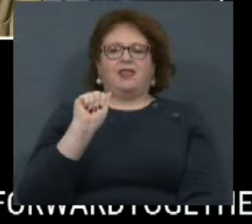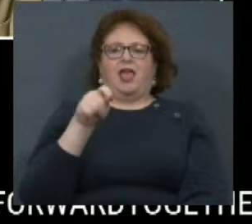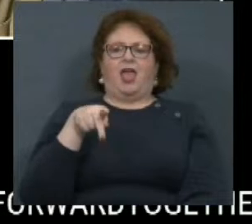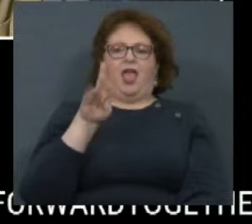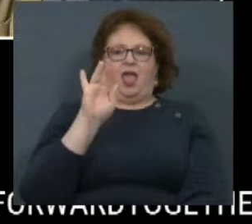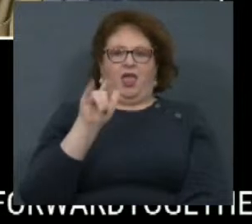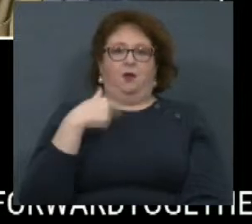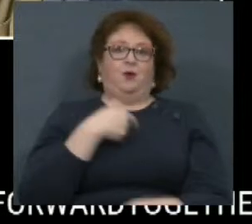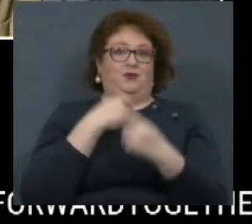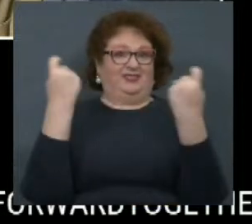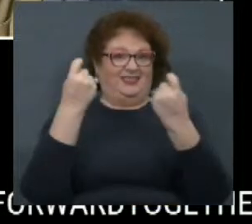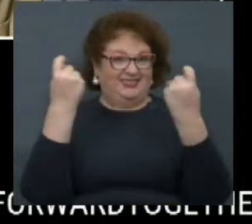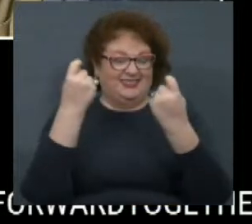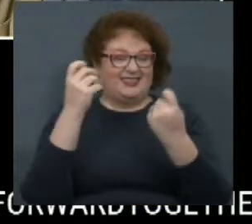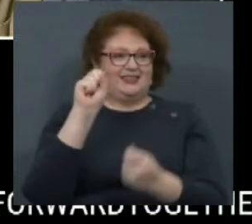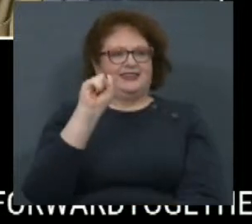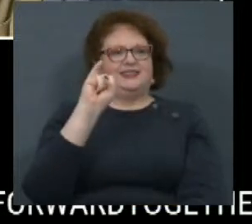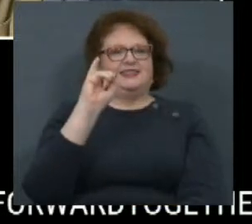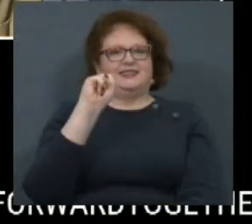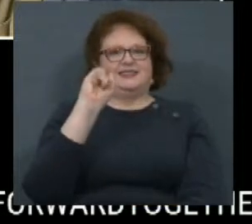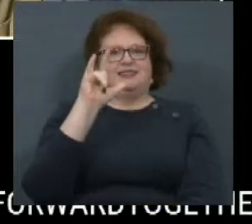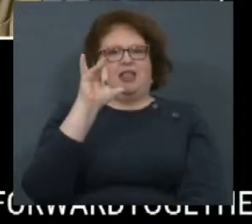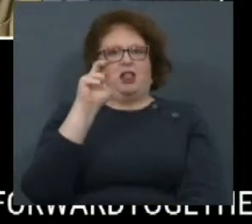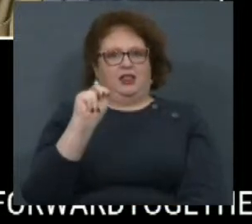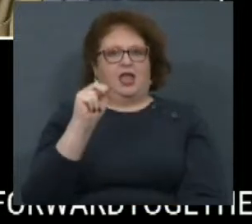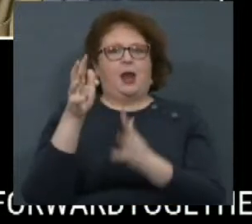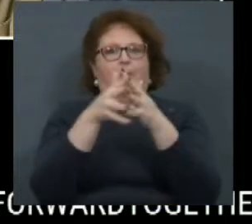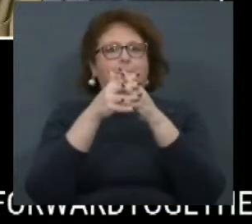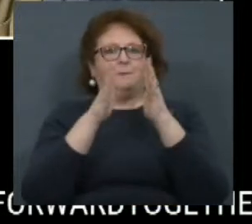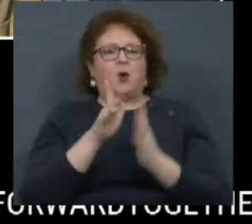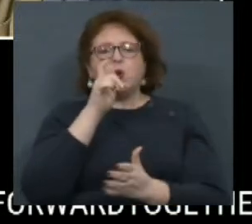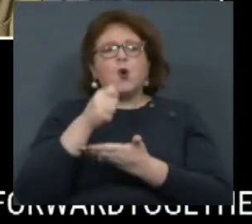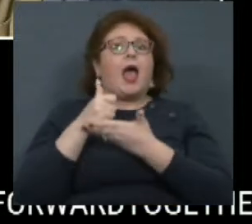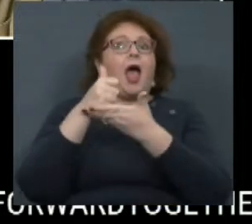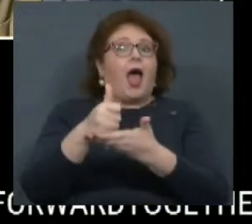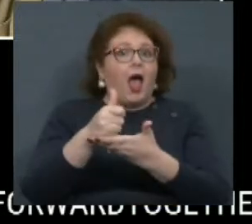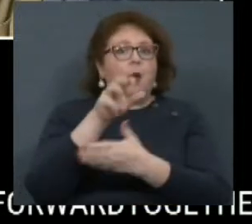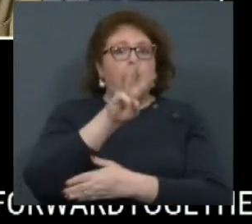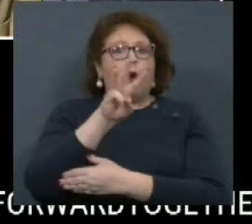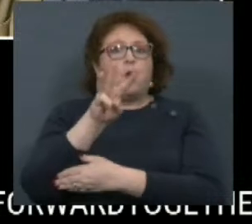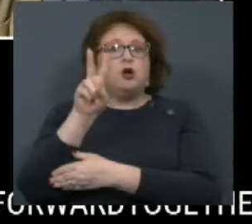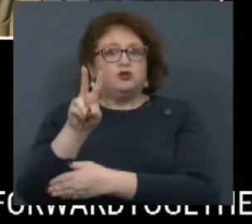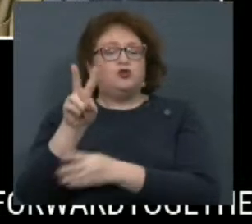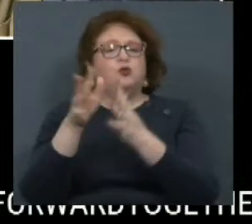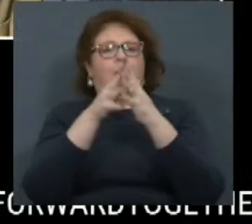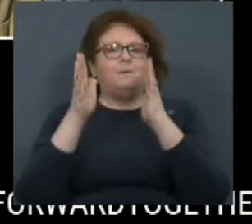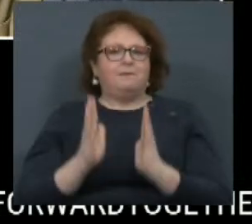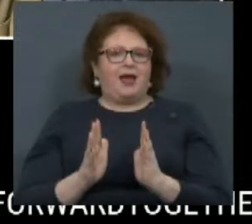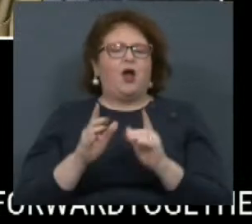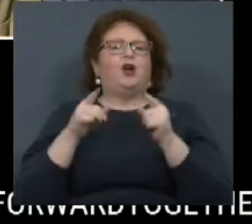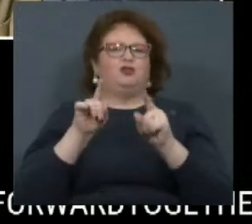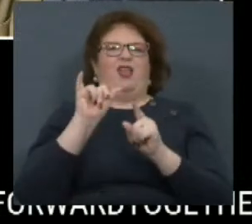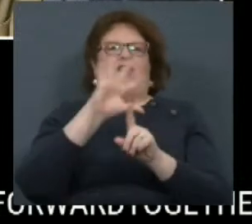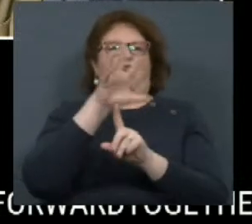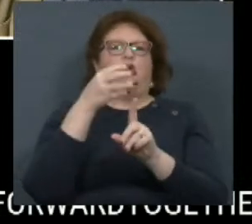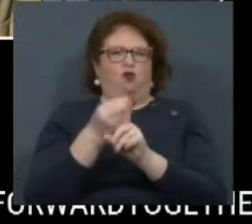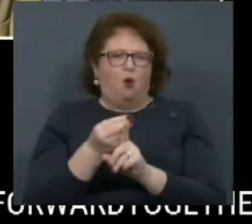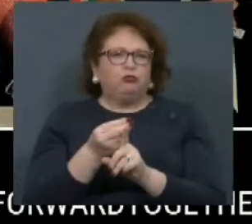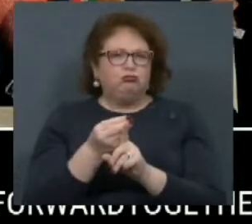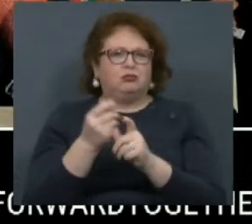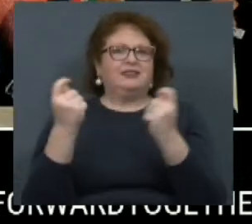Sicilian Americans who helped American soldiers during World War II at a cultural ceremony in Enna,